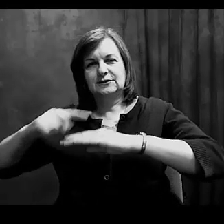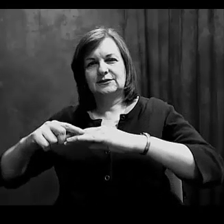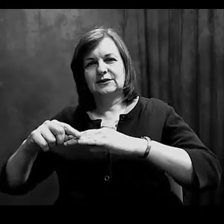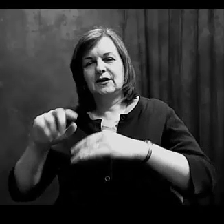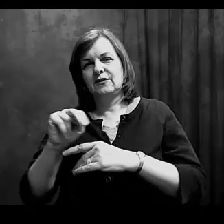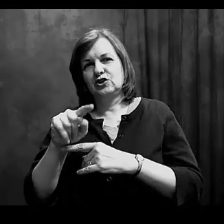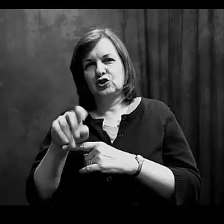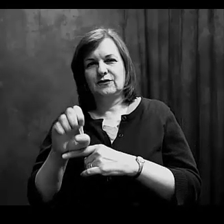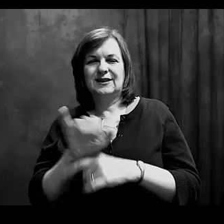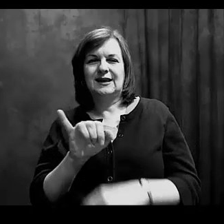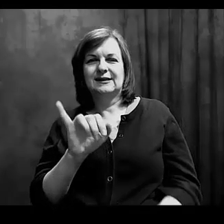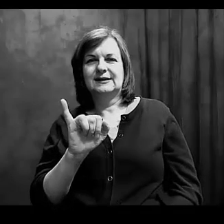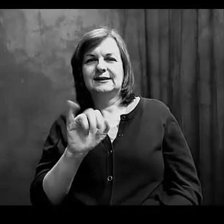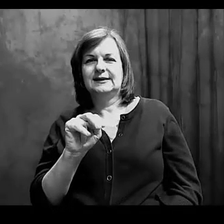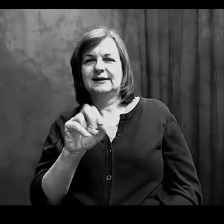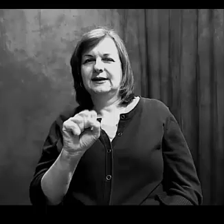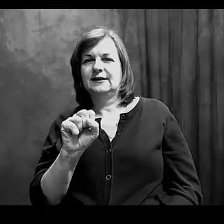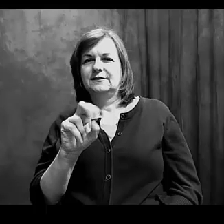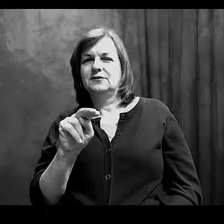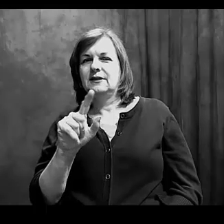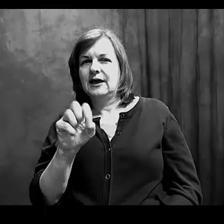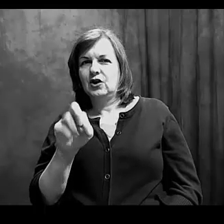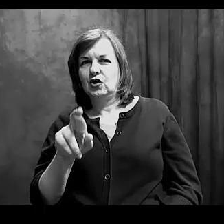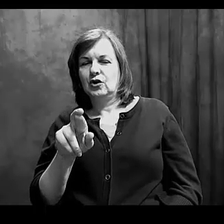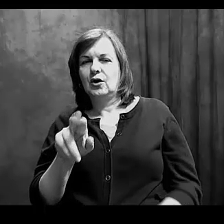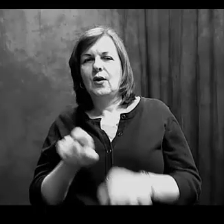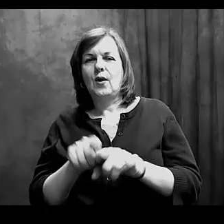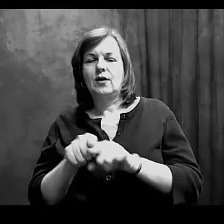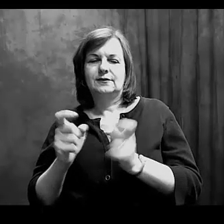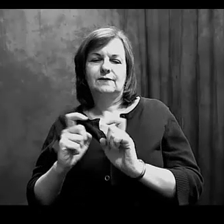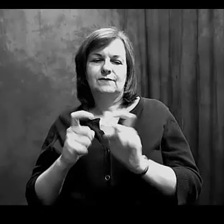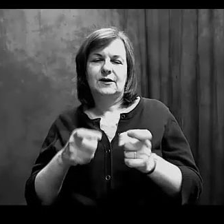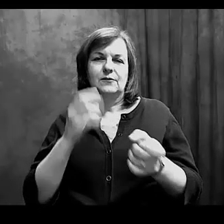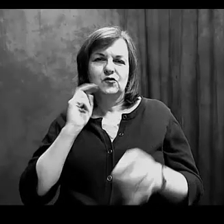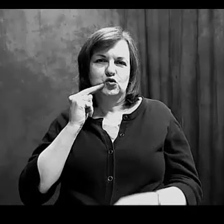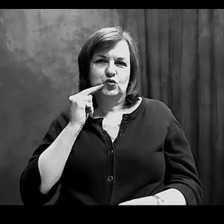And we look at them as supplying nutrients